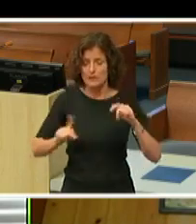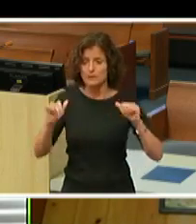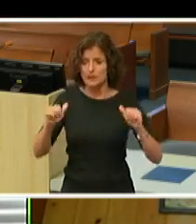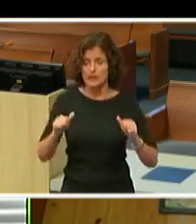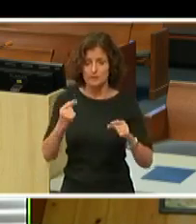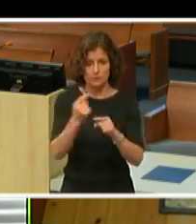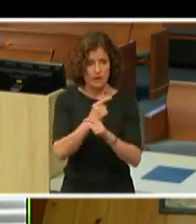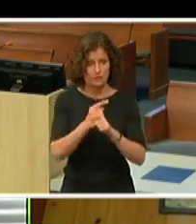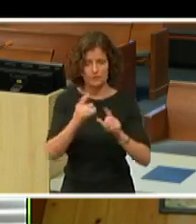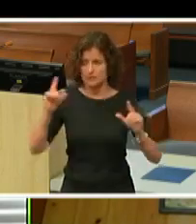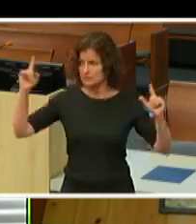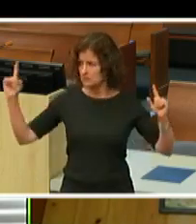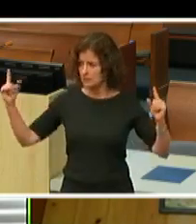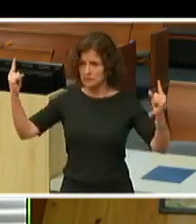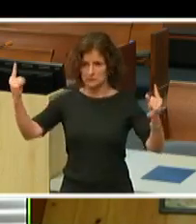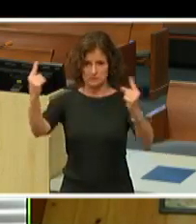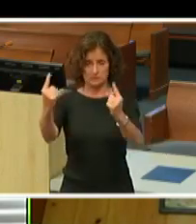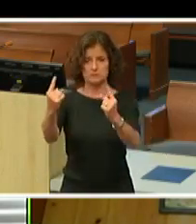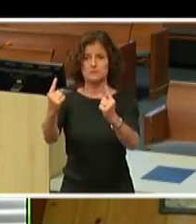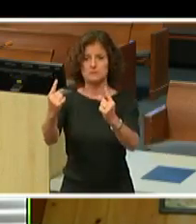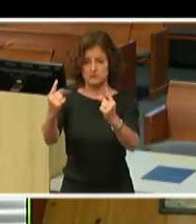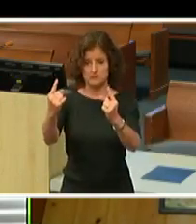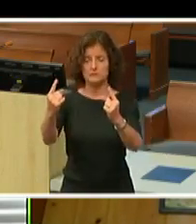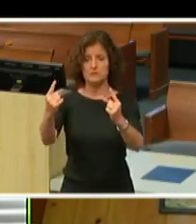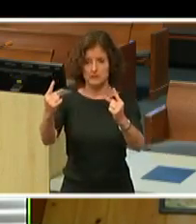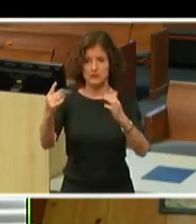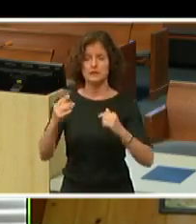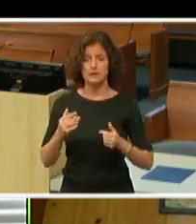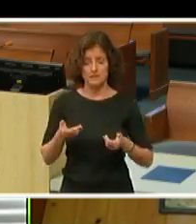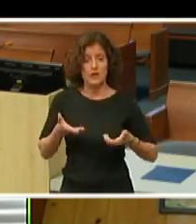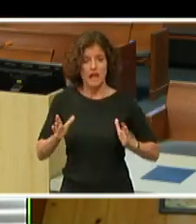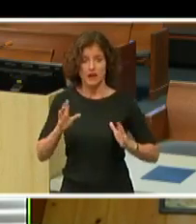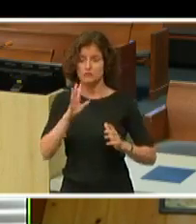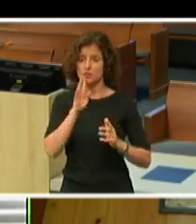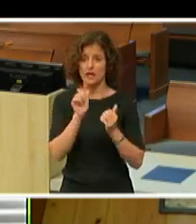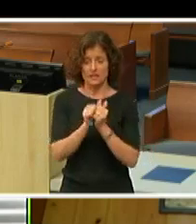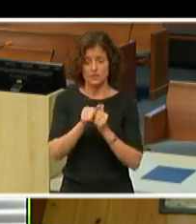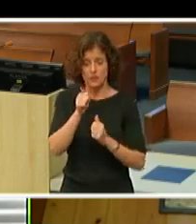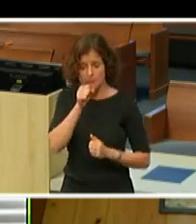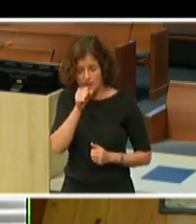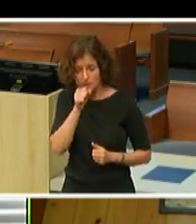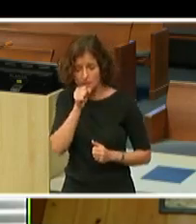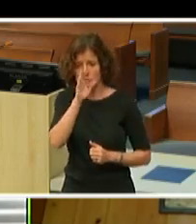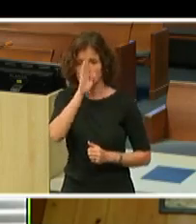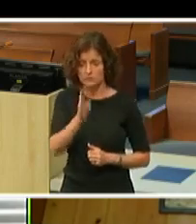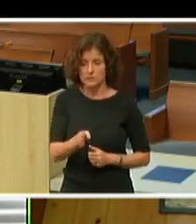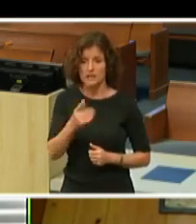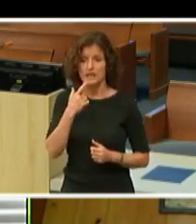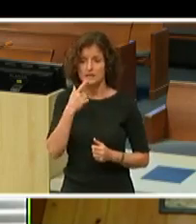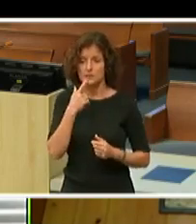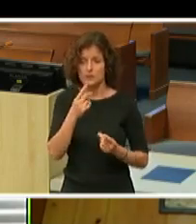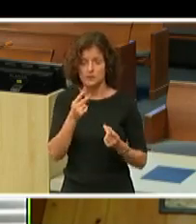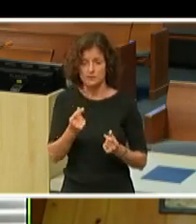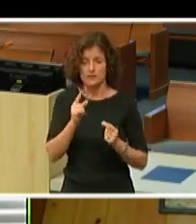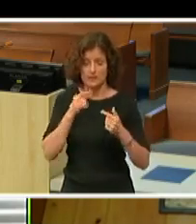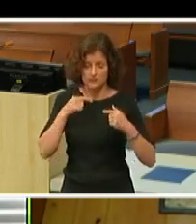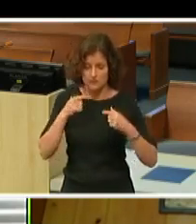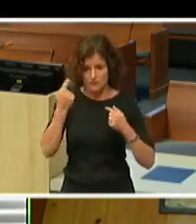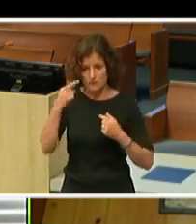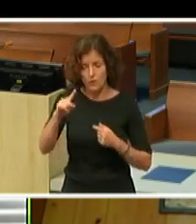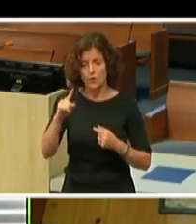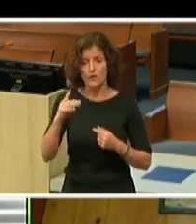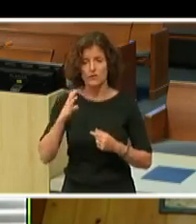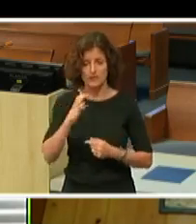properly controlled and spaced, they're allowed to speak into a microphone directly into a video feed that goes to the commissioners. So they